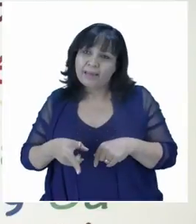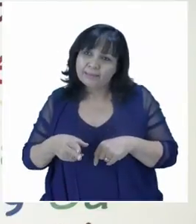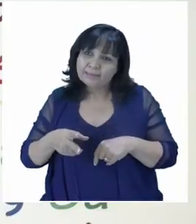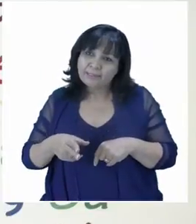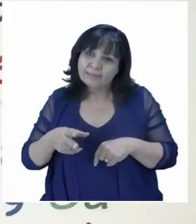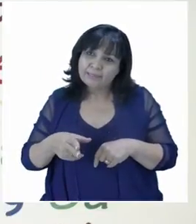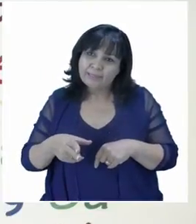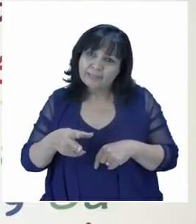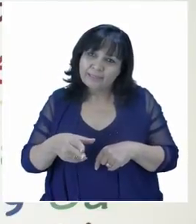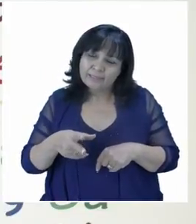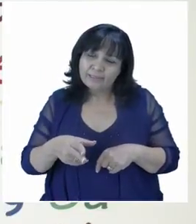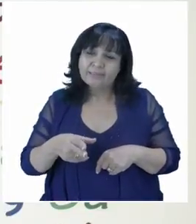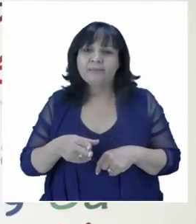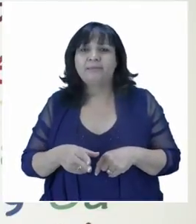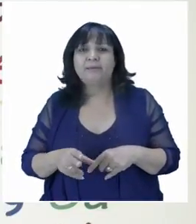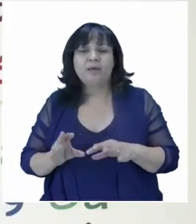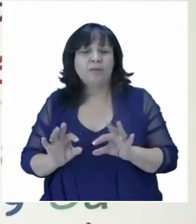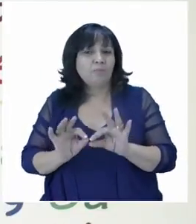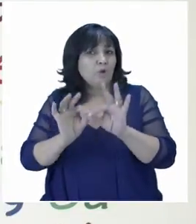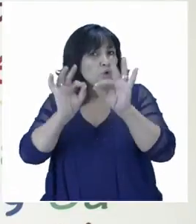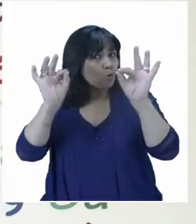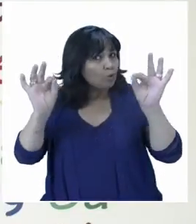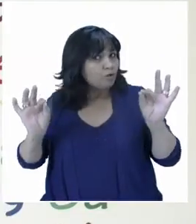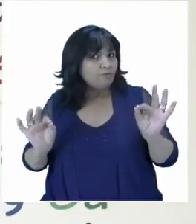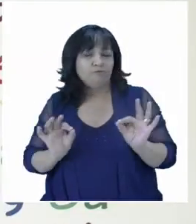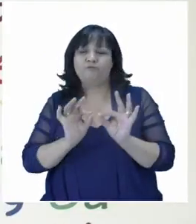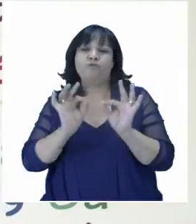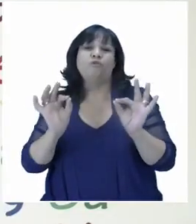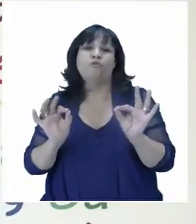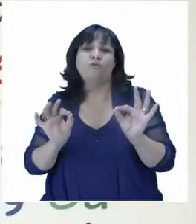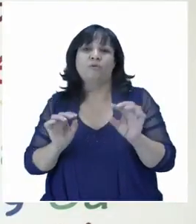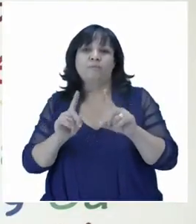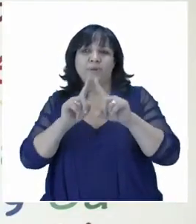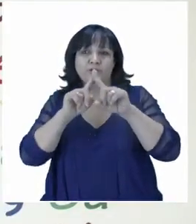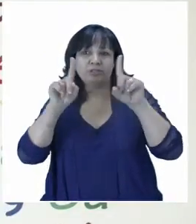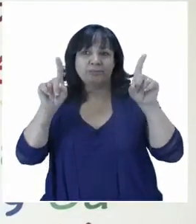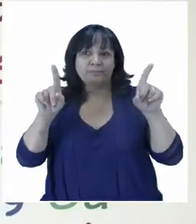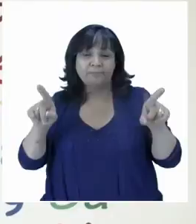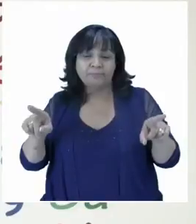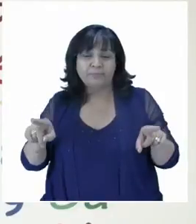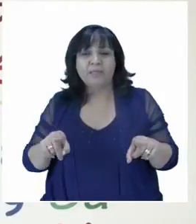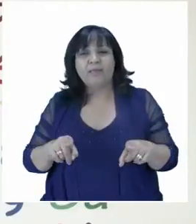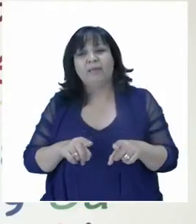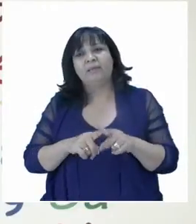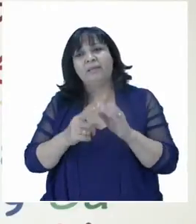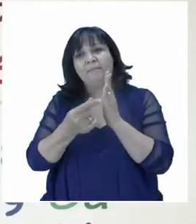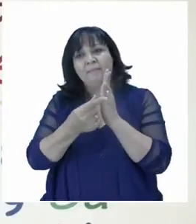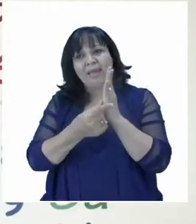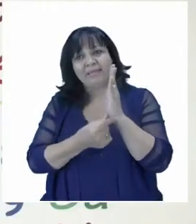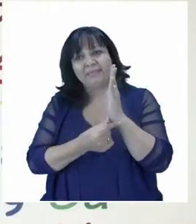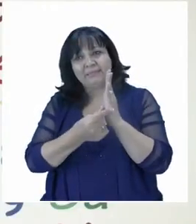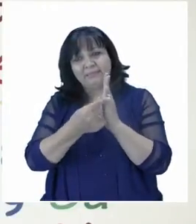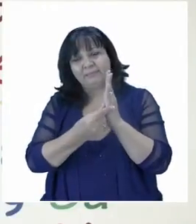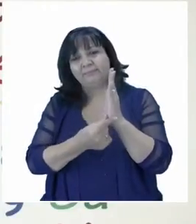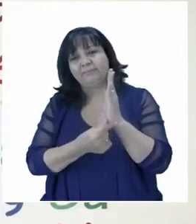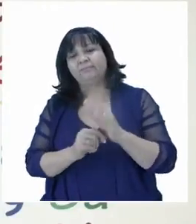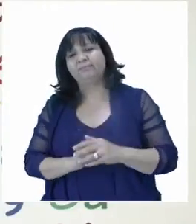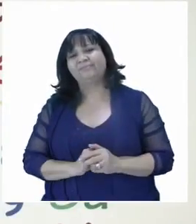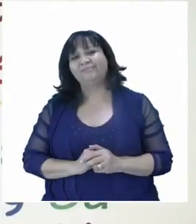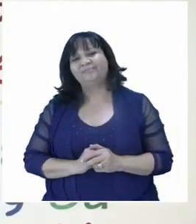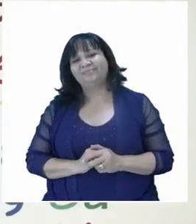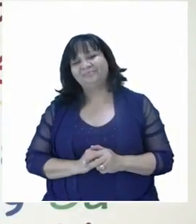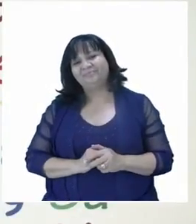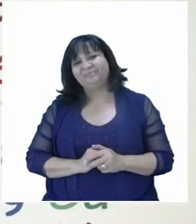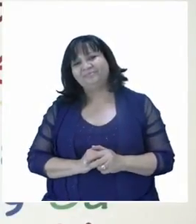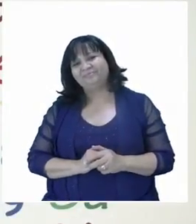are beautiful in the magazine. Don't worry if you can't find the right picture. There are many,